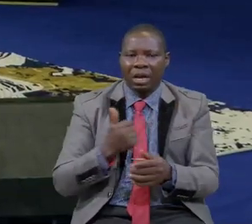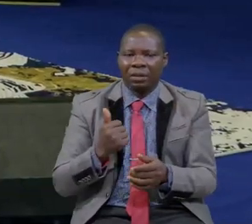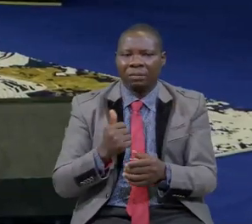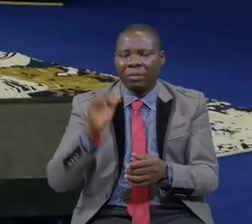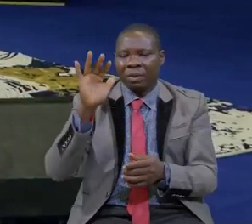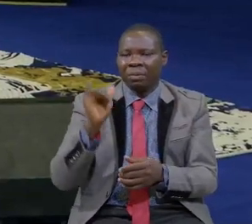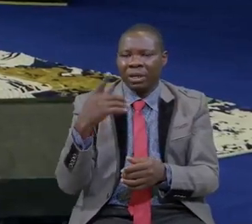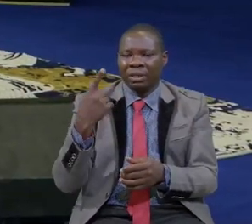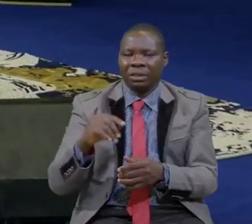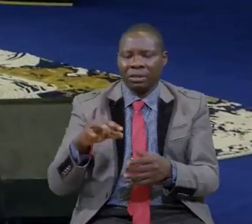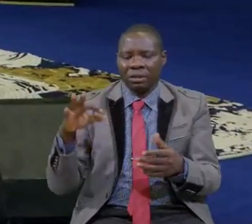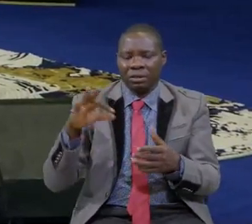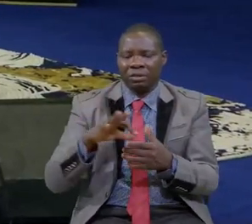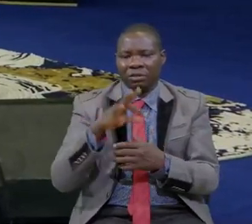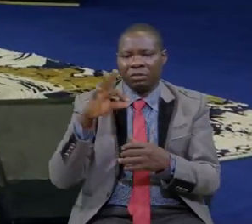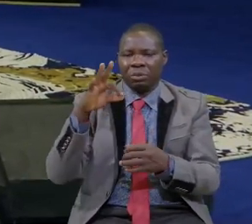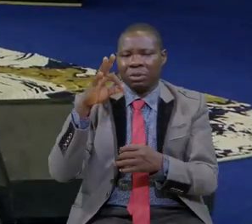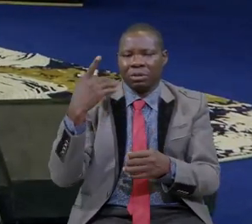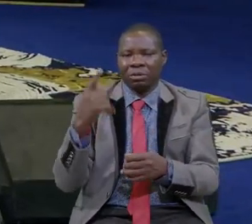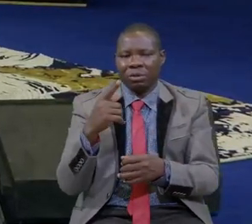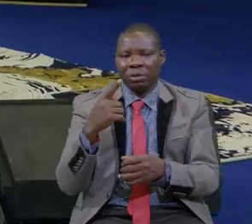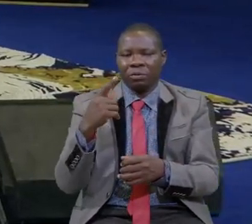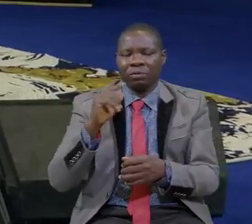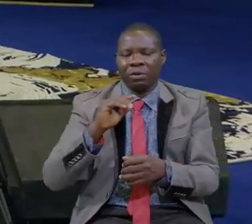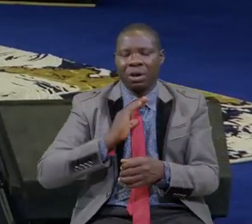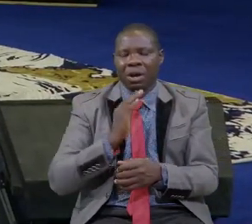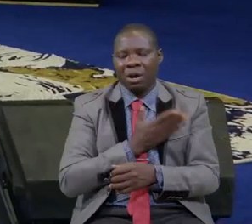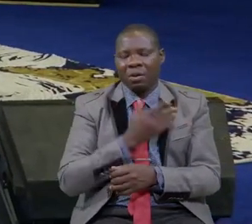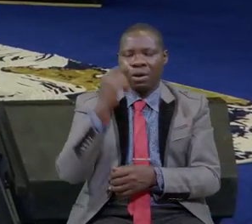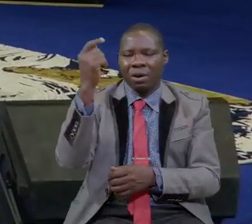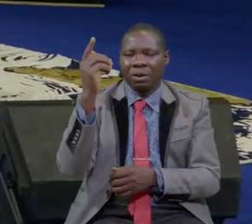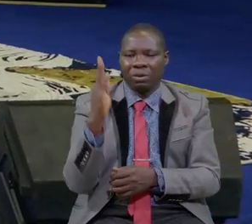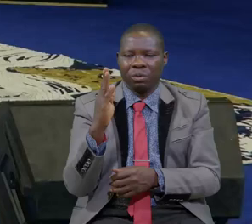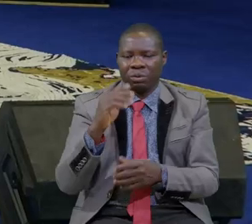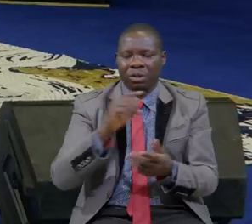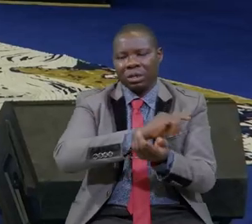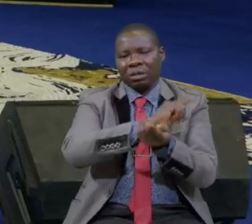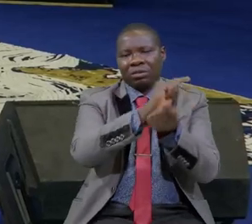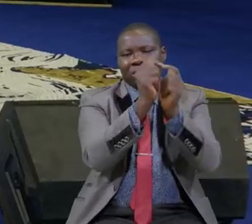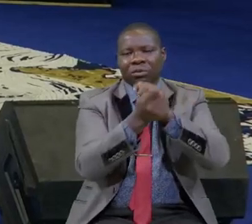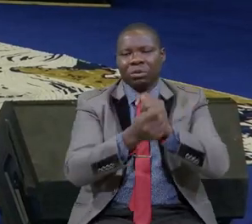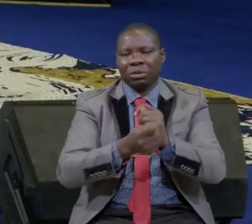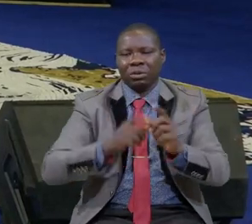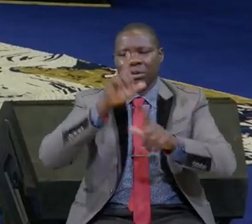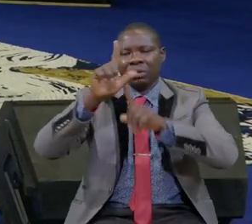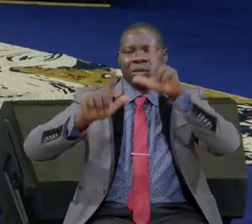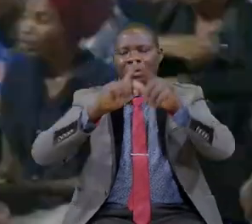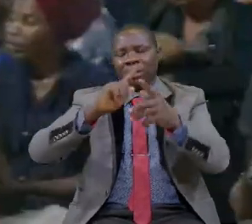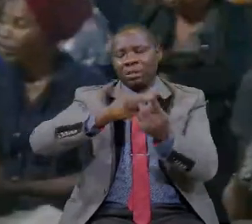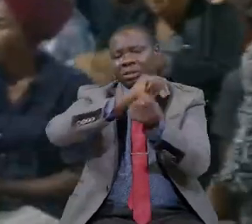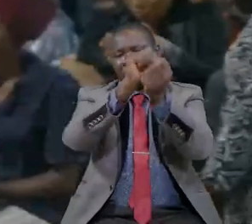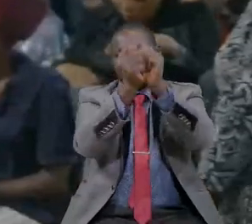the Spirit of God. Transformation. Somebody shout, transformation.